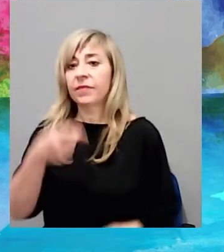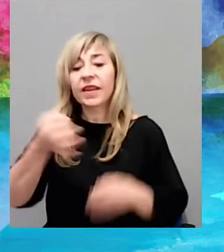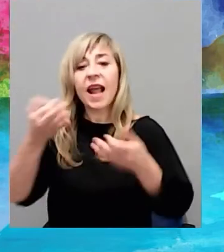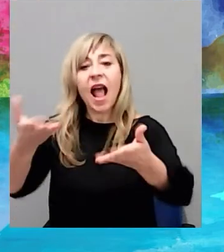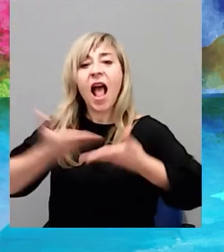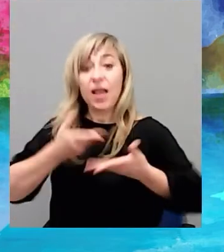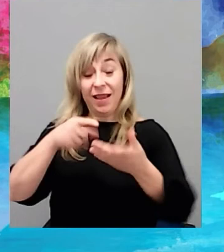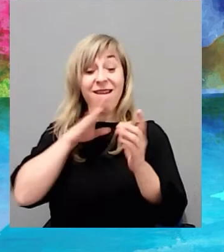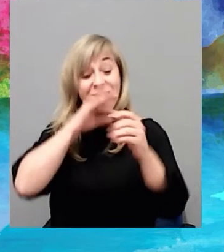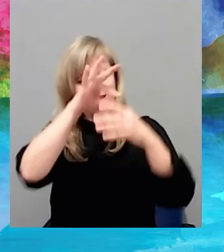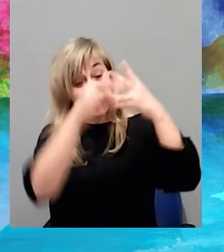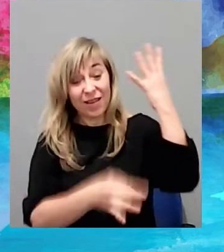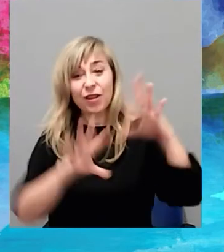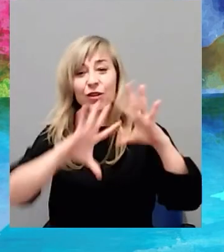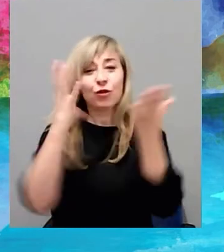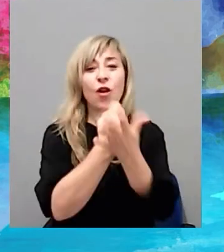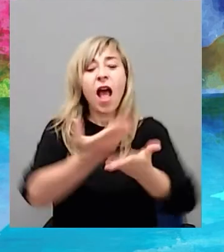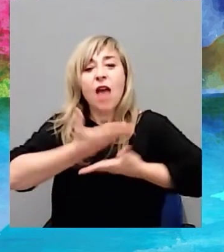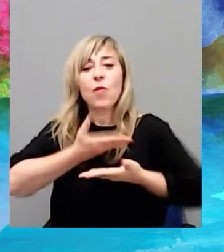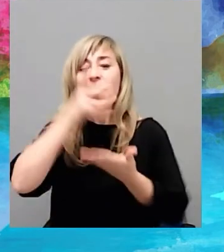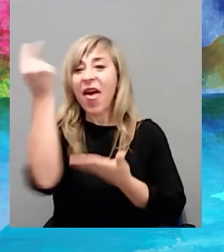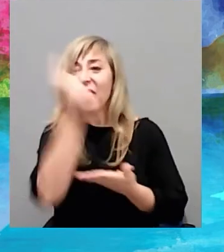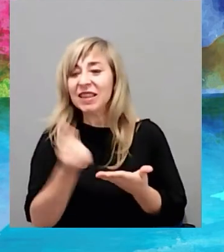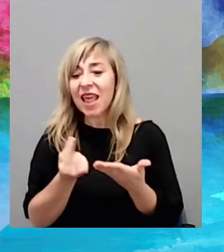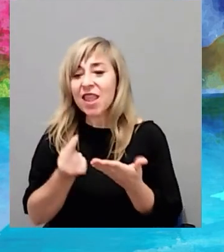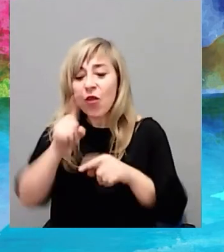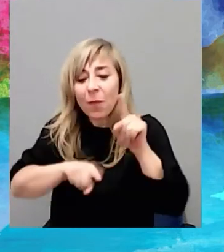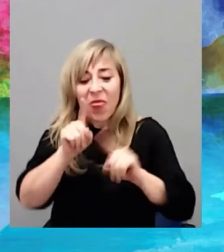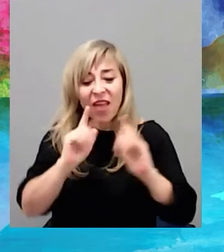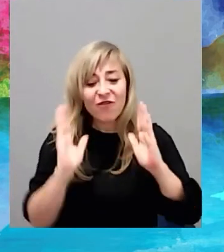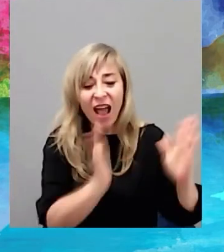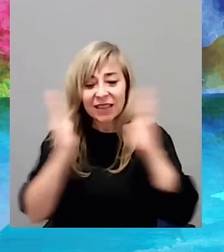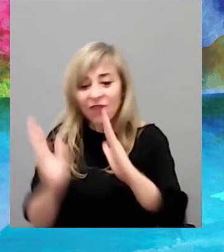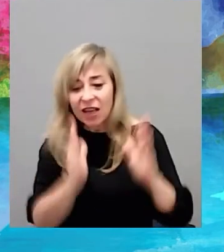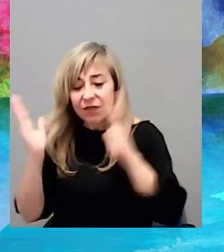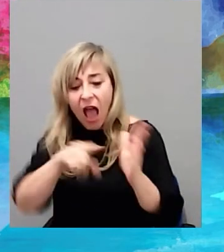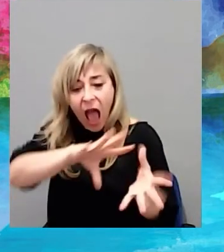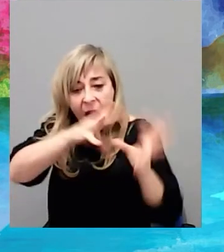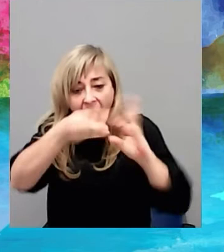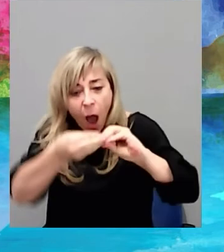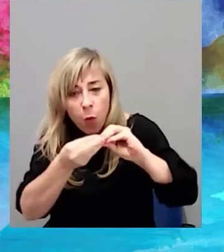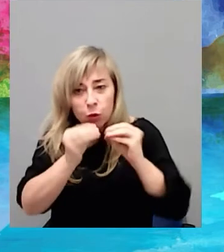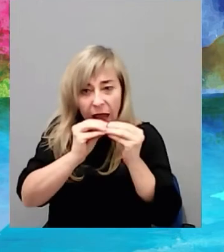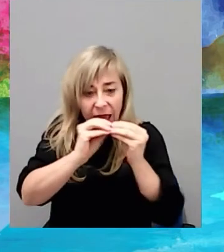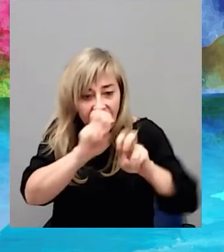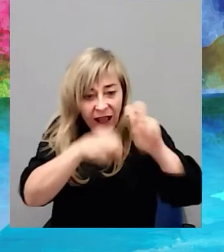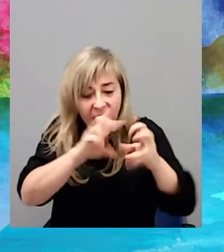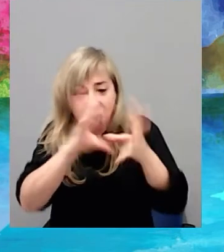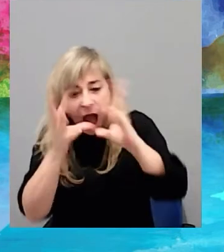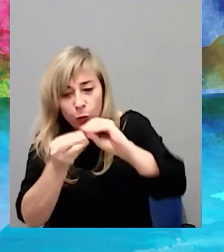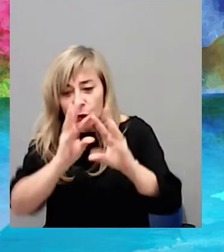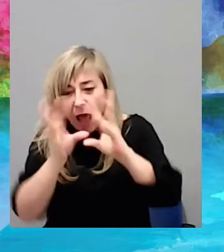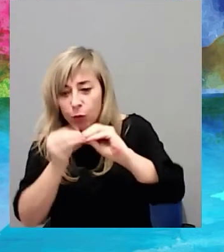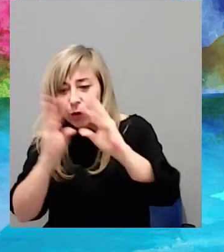process to make sometimes large and sometimes small adjustments, and to come up with a